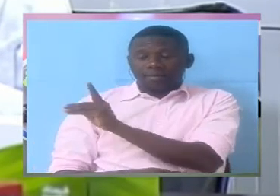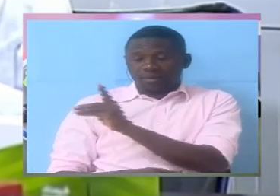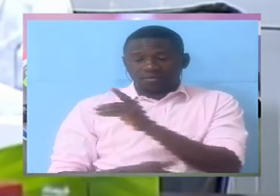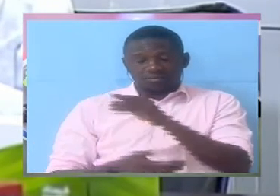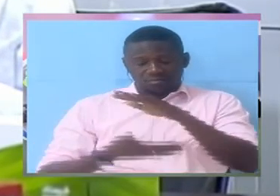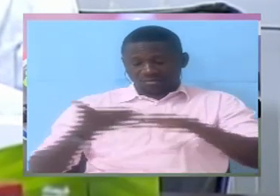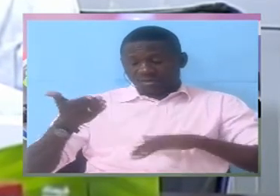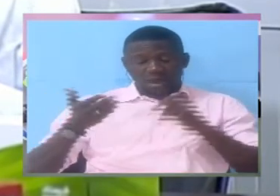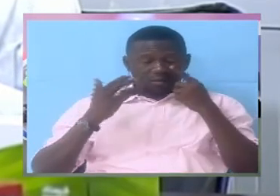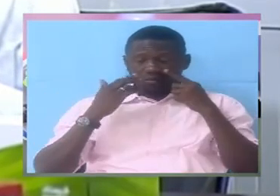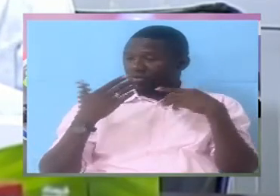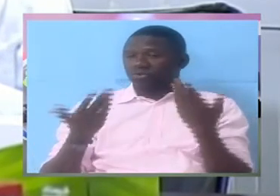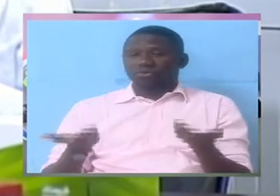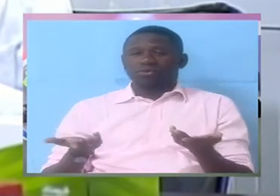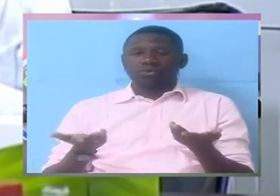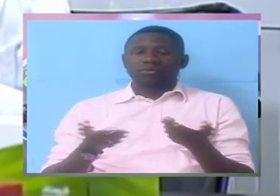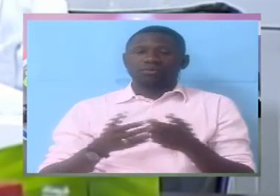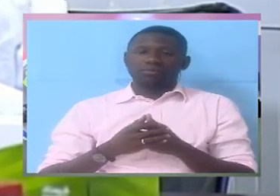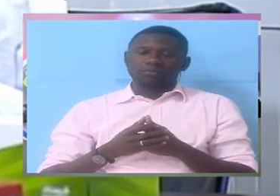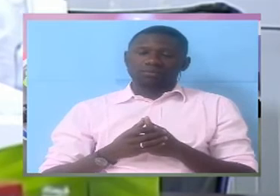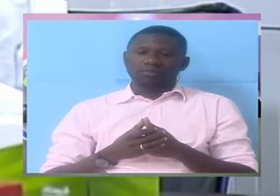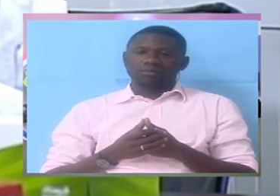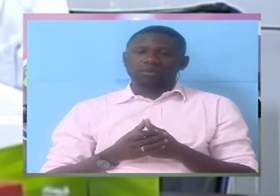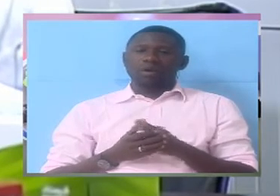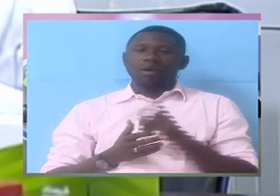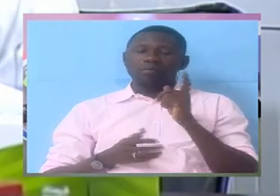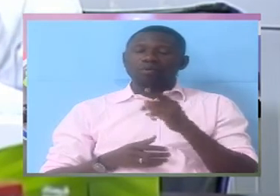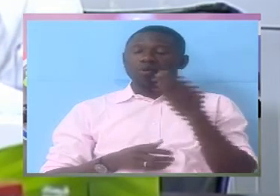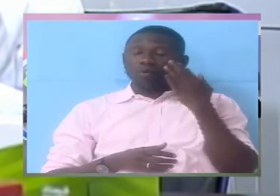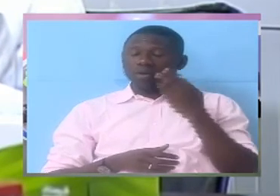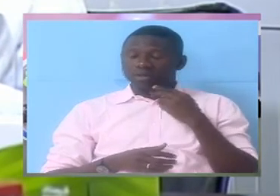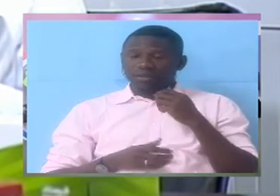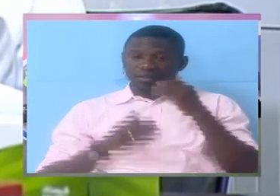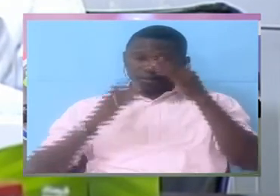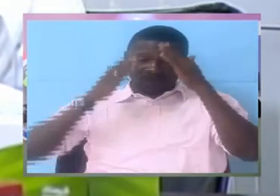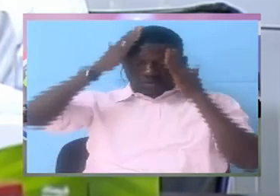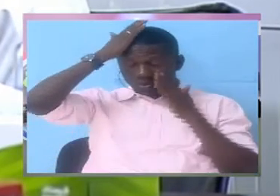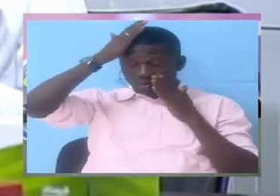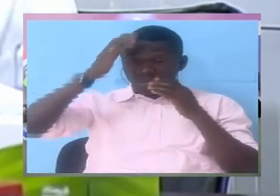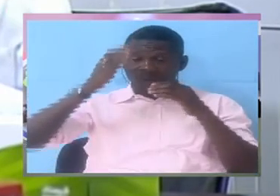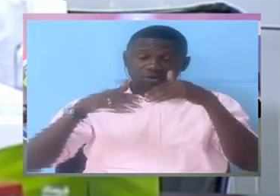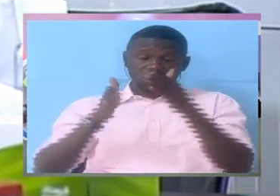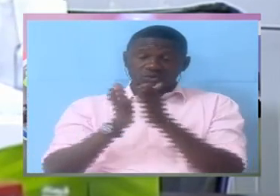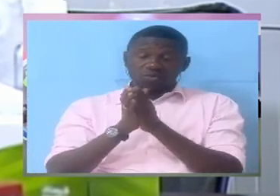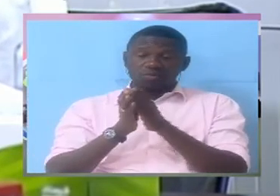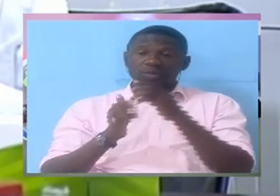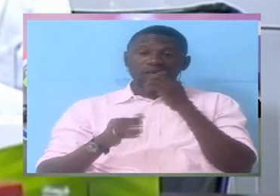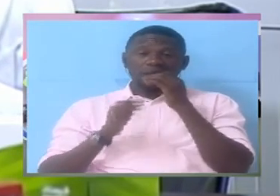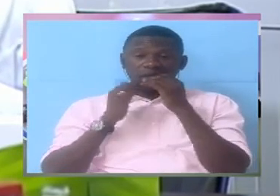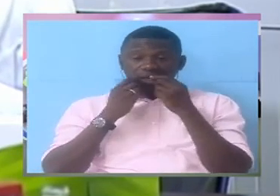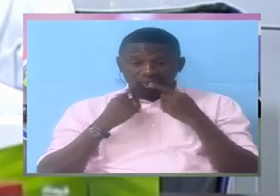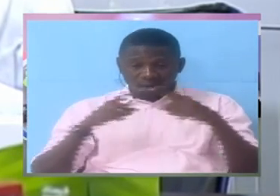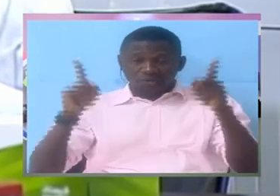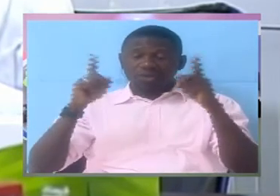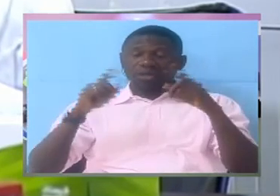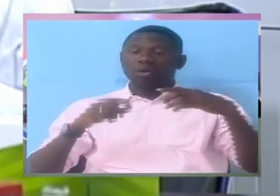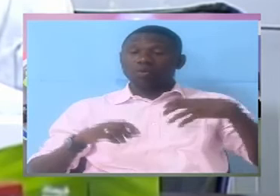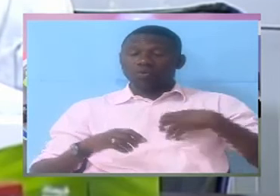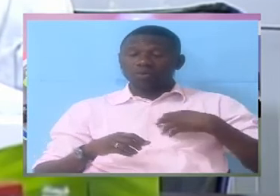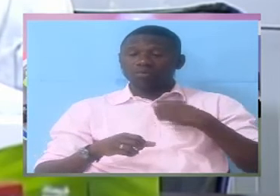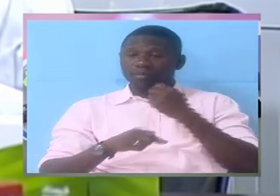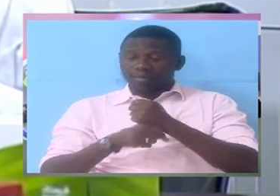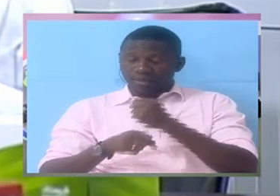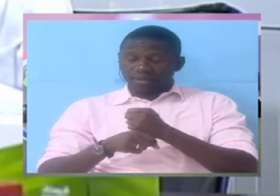lu je de. But when these juntas said they want to make a military barracks there. Bari bring soldier man sakunda sita